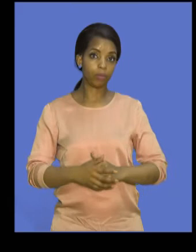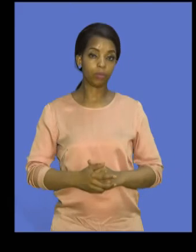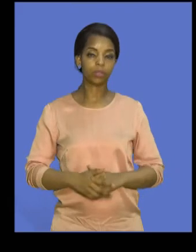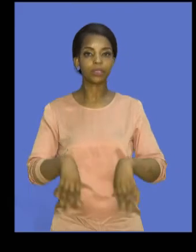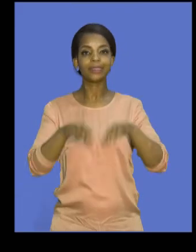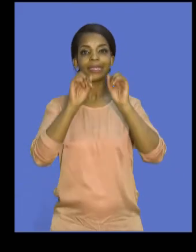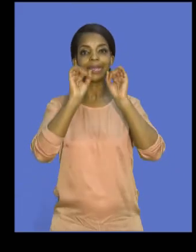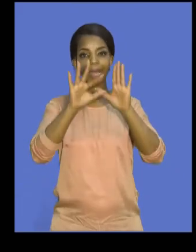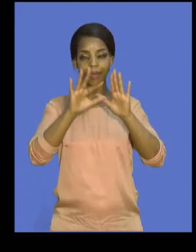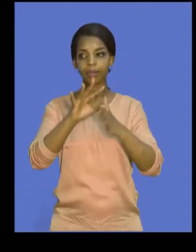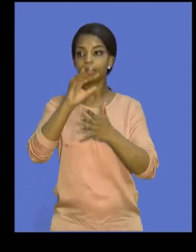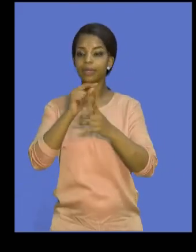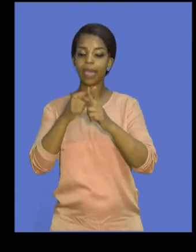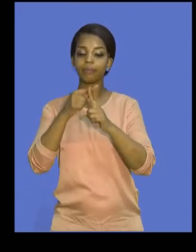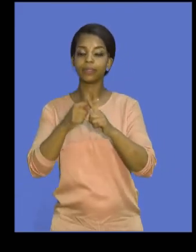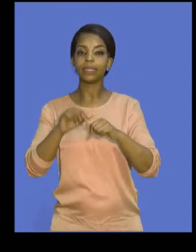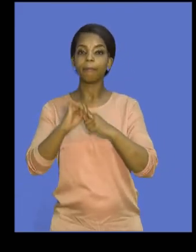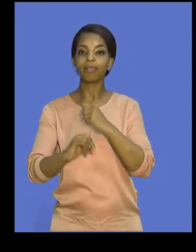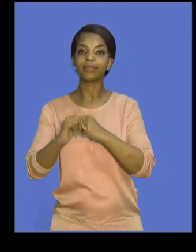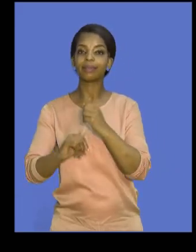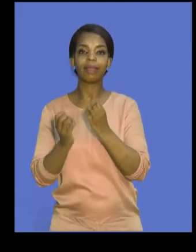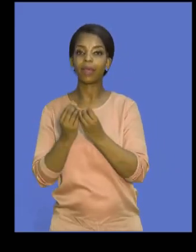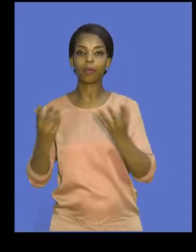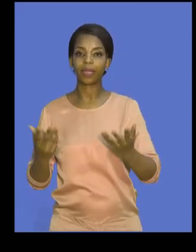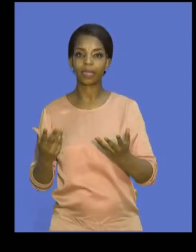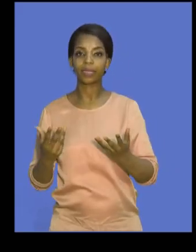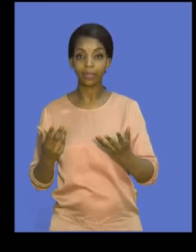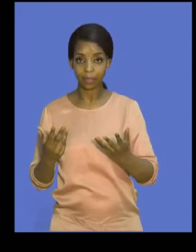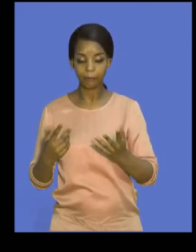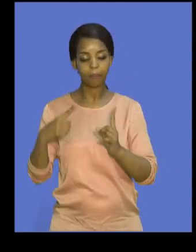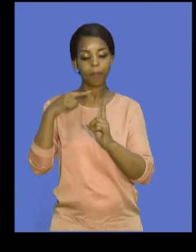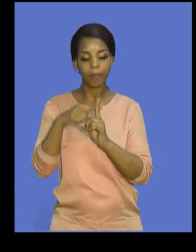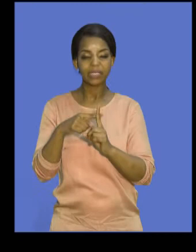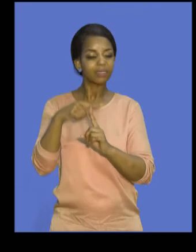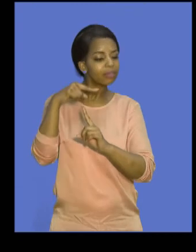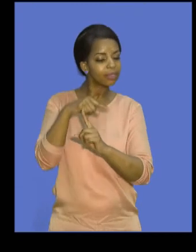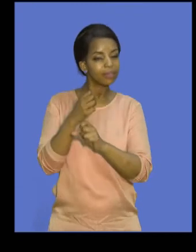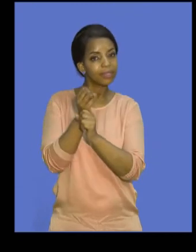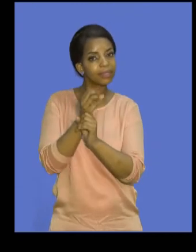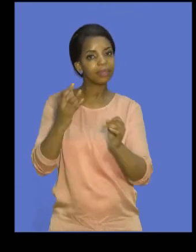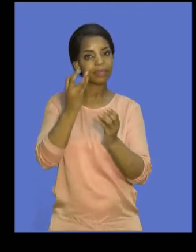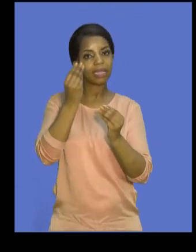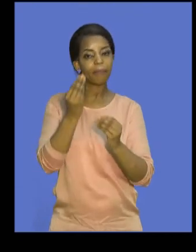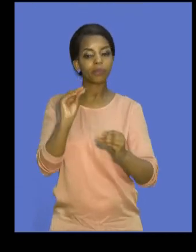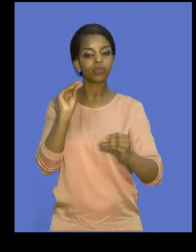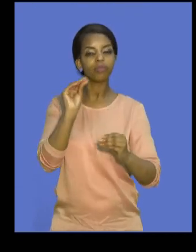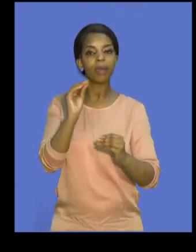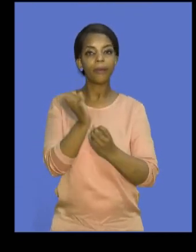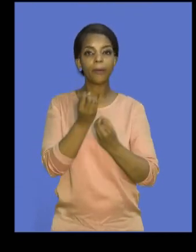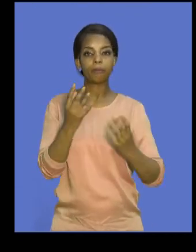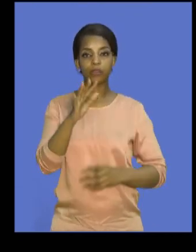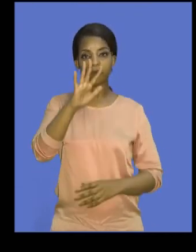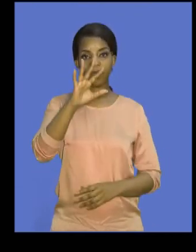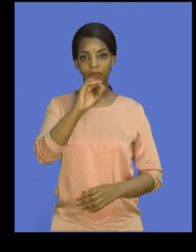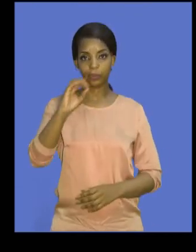of months, right, plus the initial amount that the person started with, which was the 500. So if